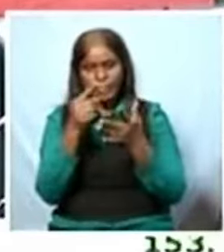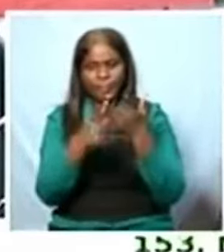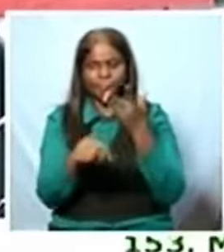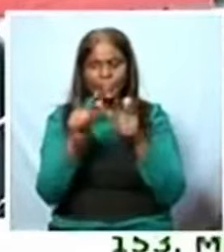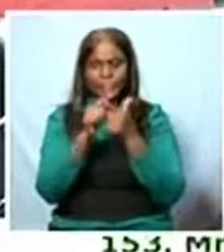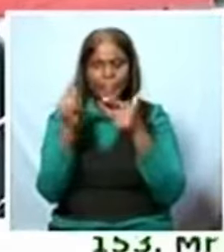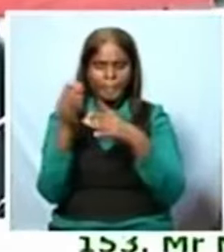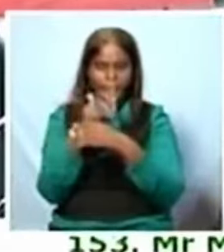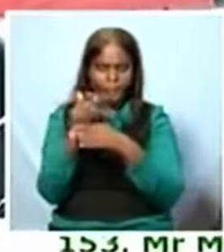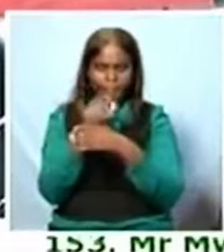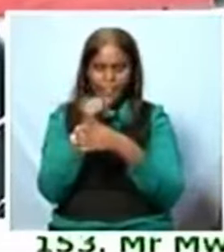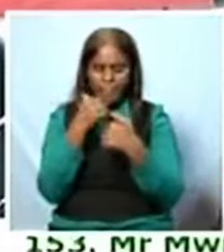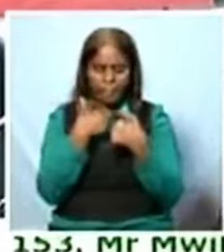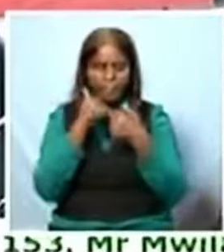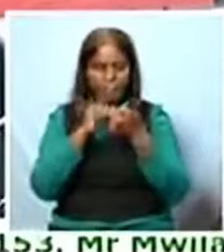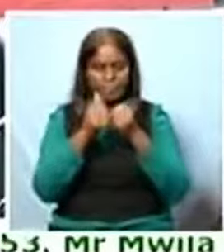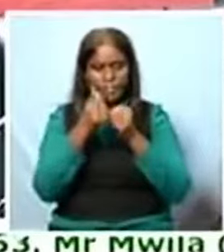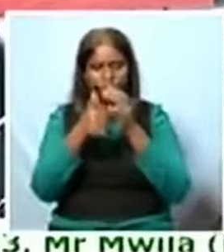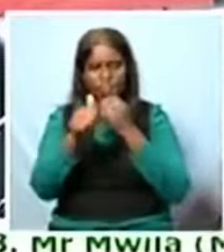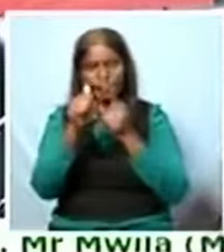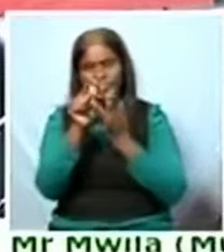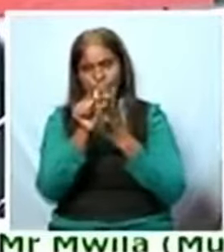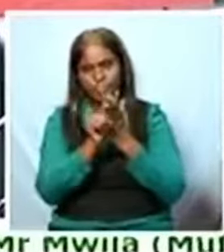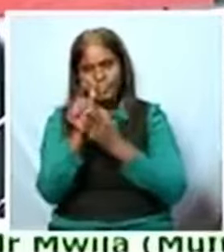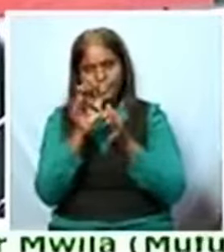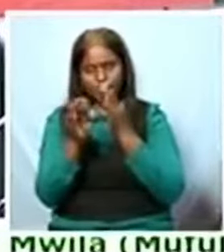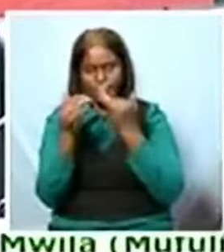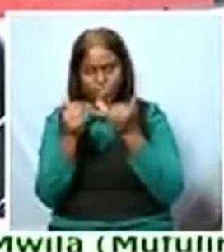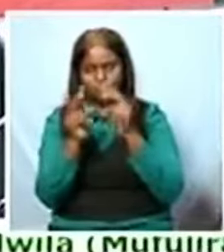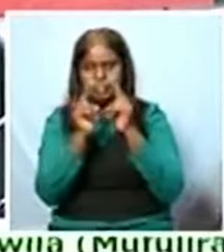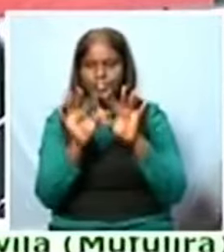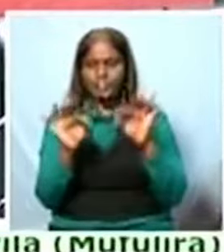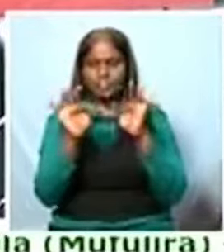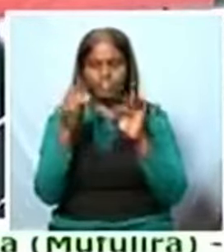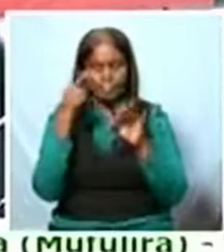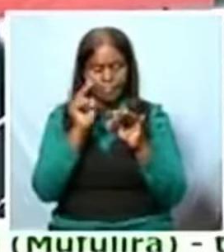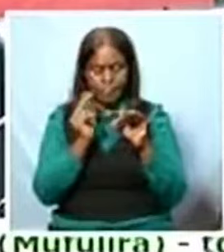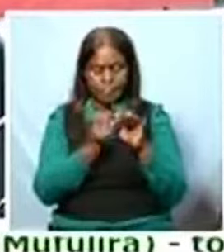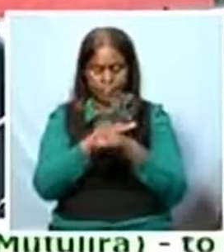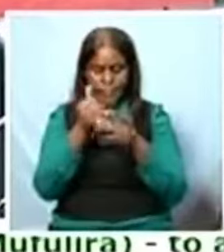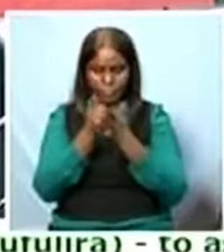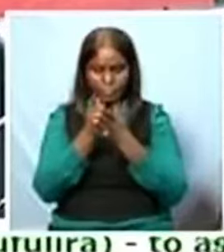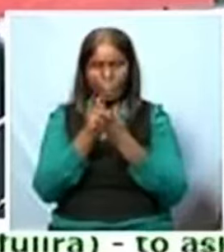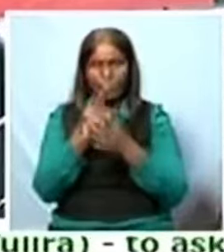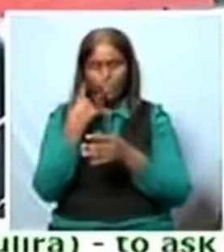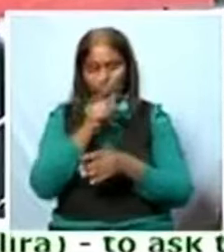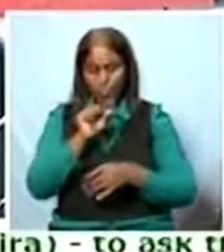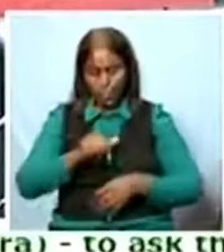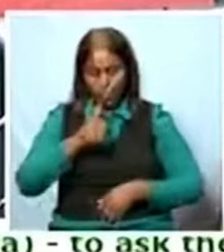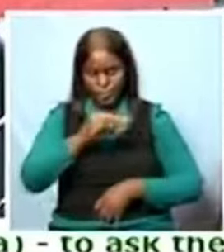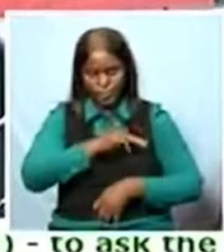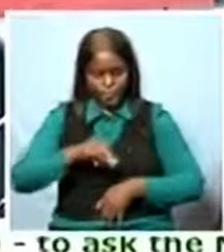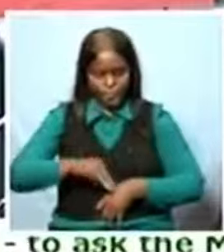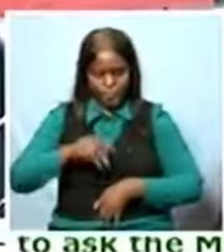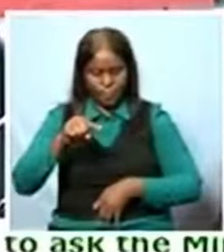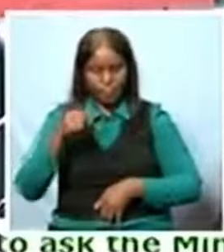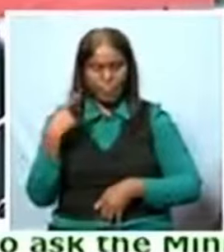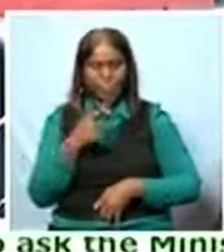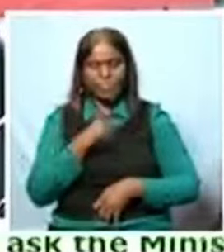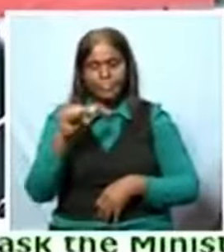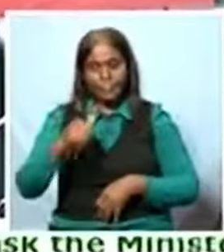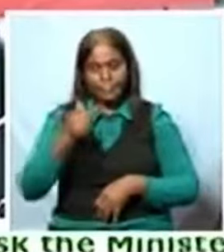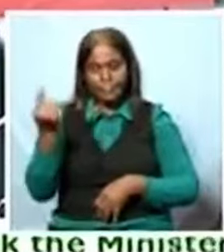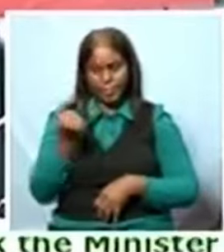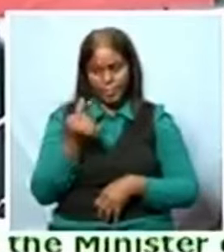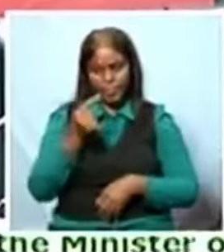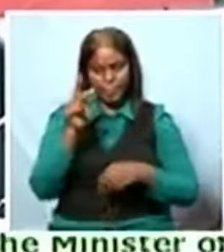businesses are not bound by what the law stipulates. So it's incumbent upon all of us that are members of the House to come and